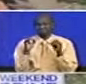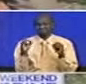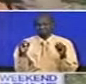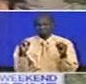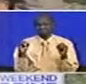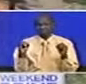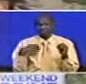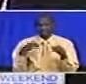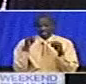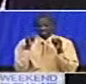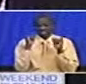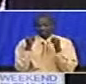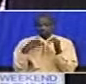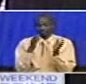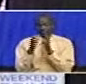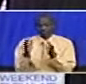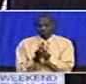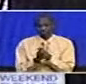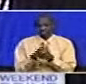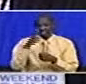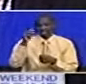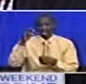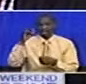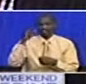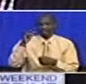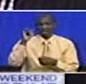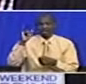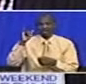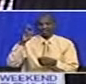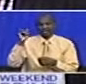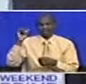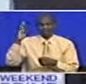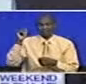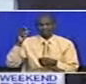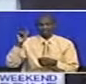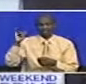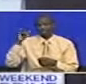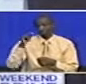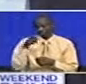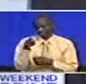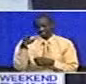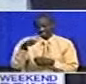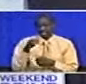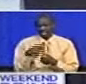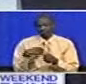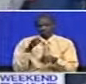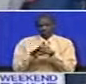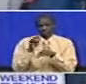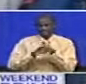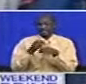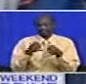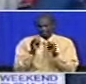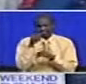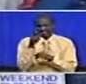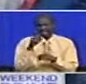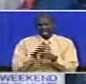on the issue of the preparations. Nyaribari Chache is the administrative and economic hub of the Gusii region, and all regimes since independence have